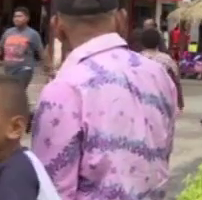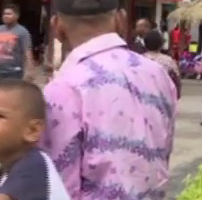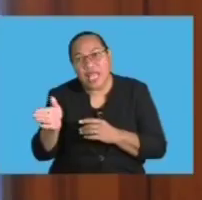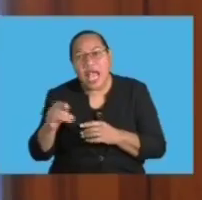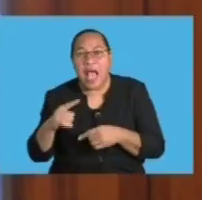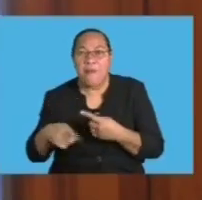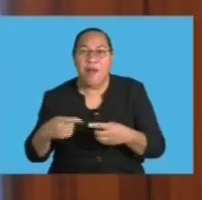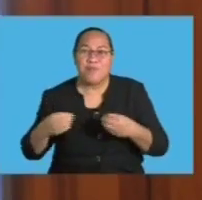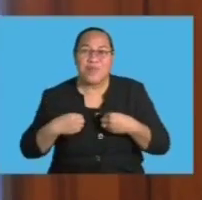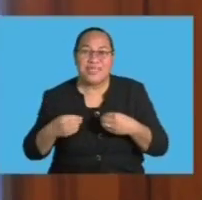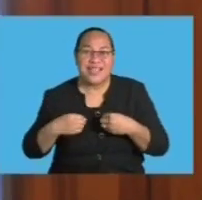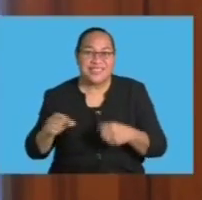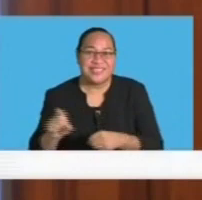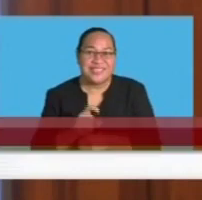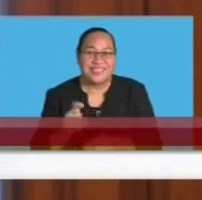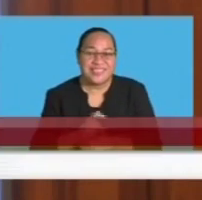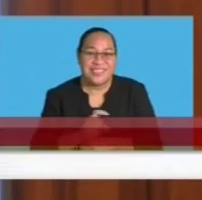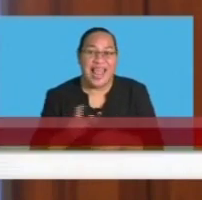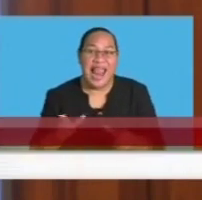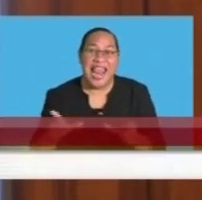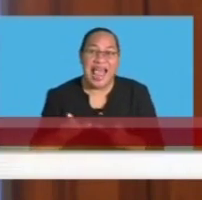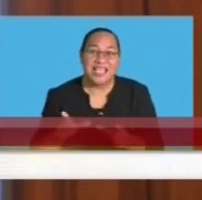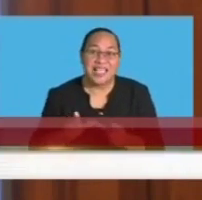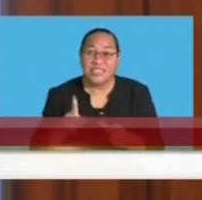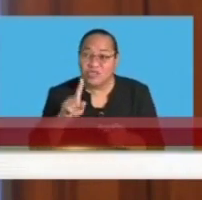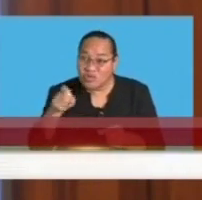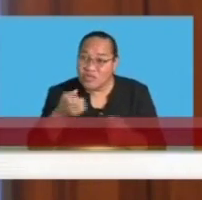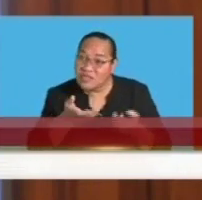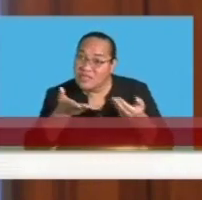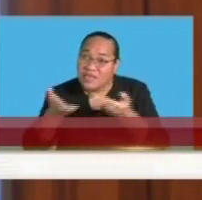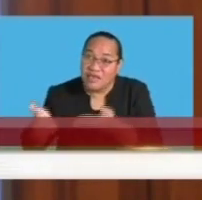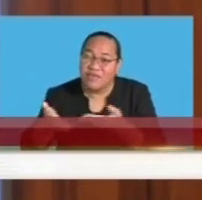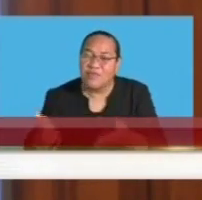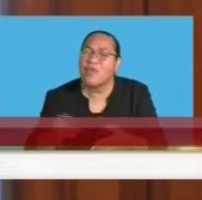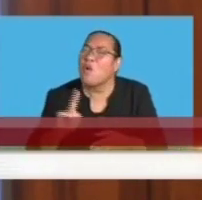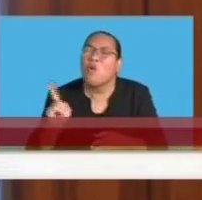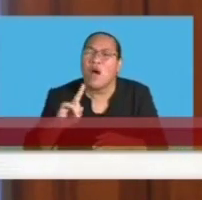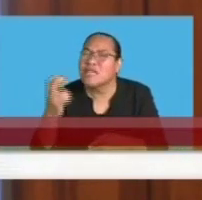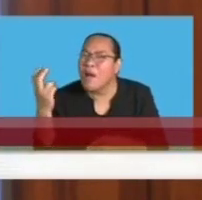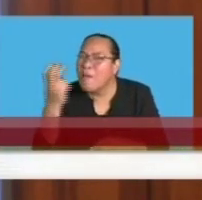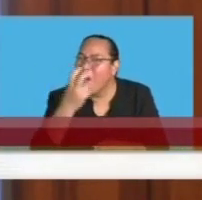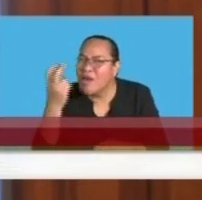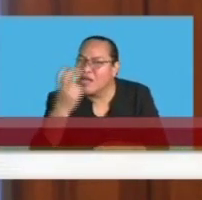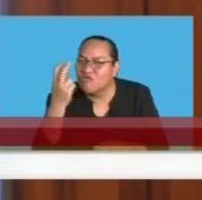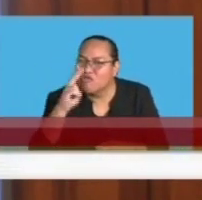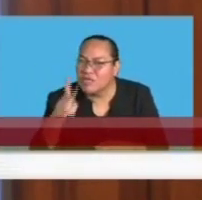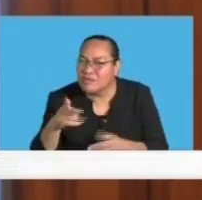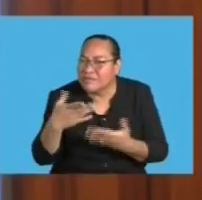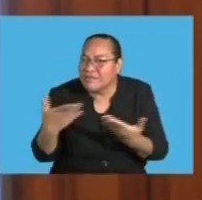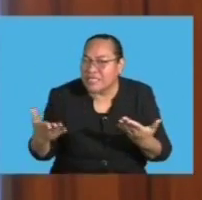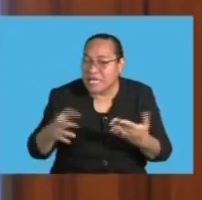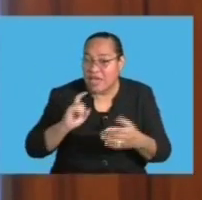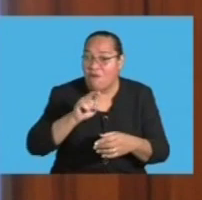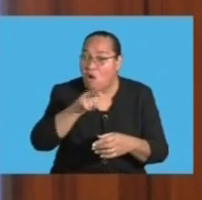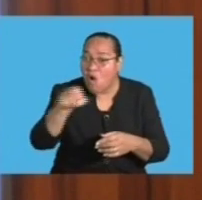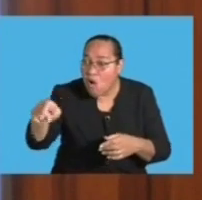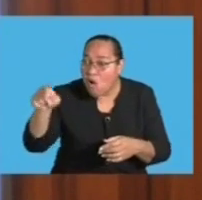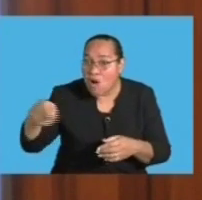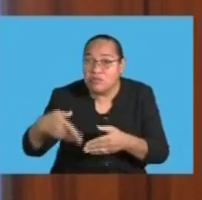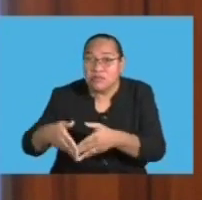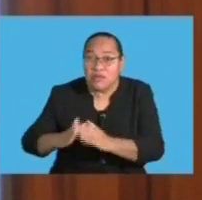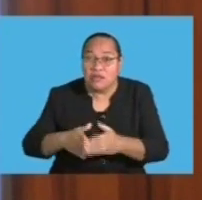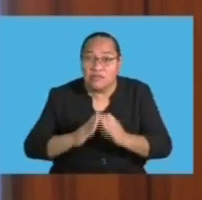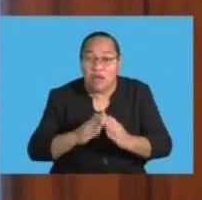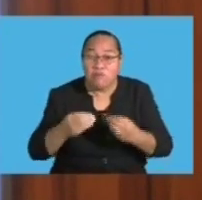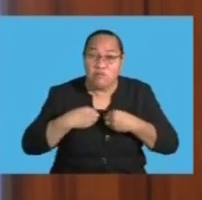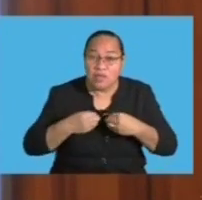license holders whom you issue licenses to. What sort of monitoring mechanism do you have for these business license holders